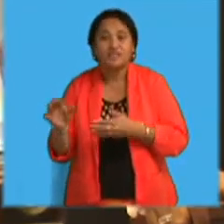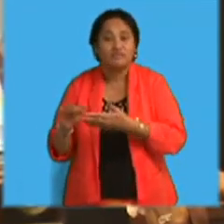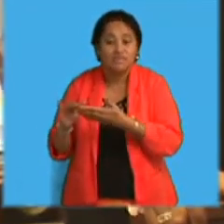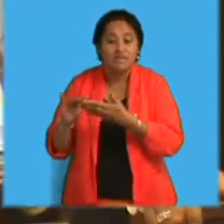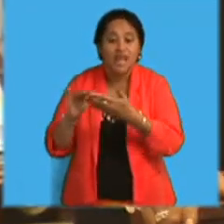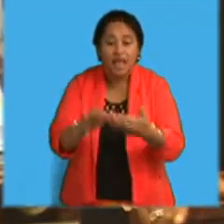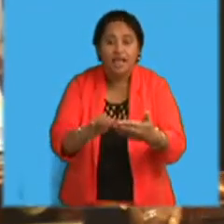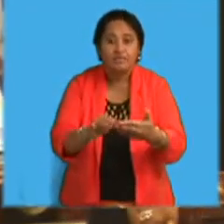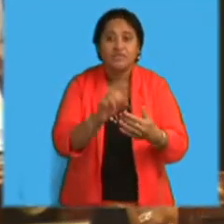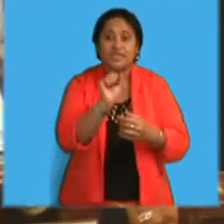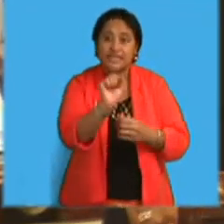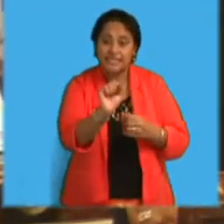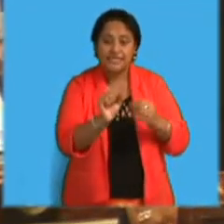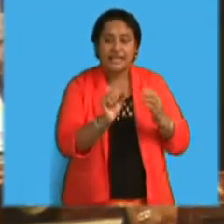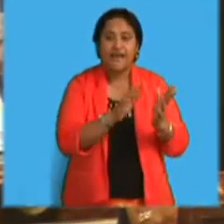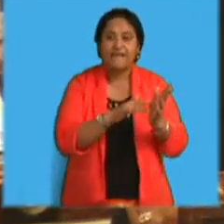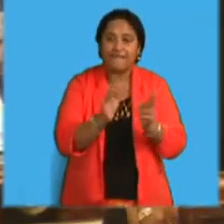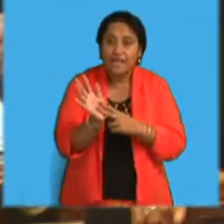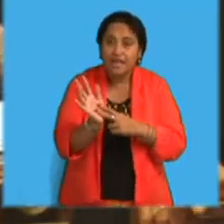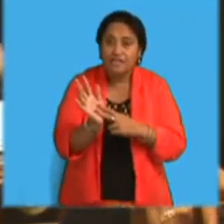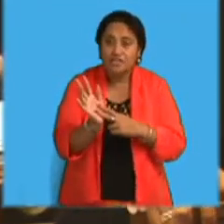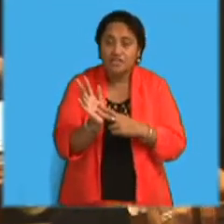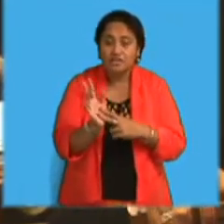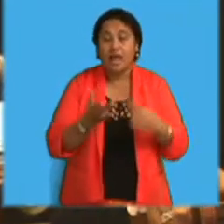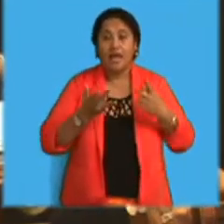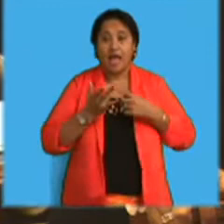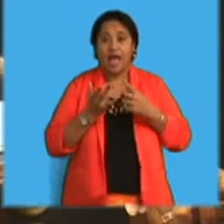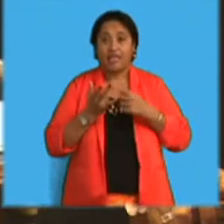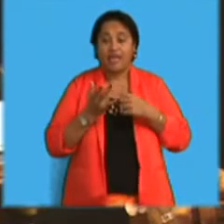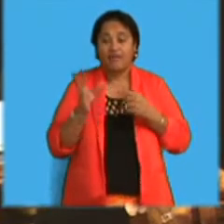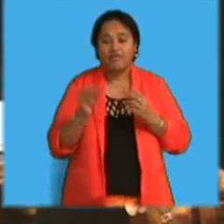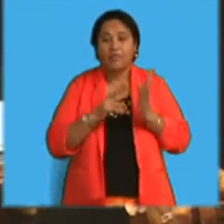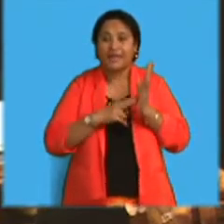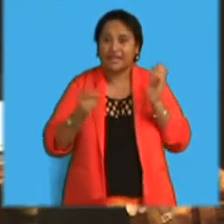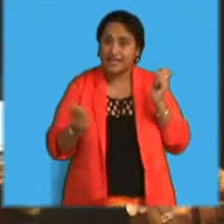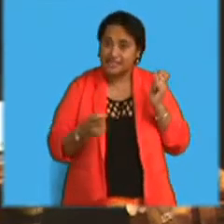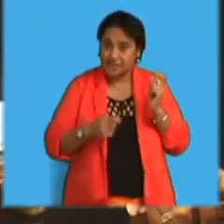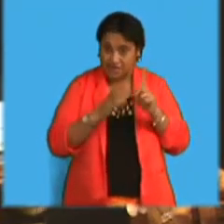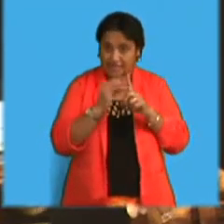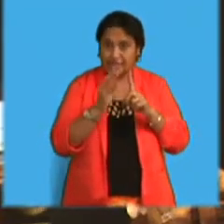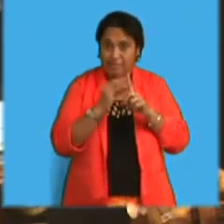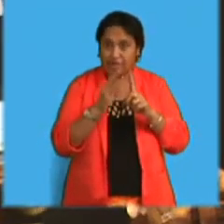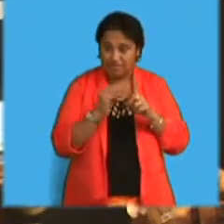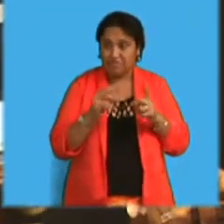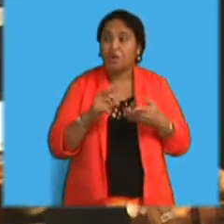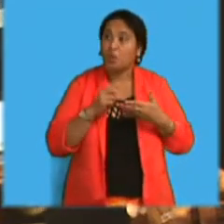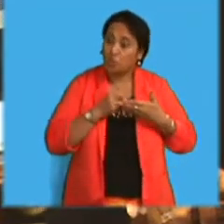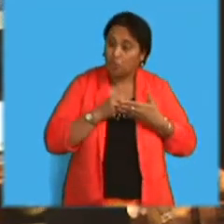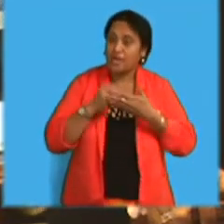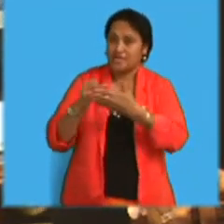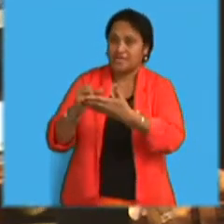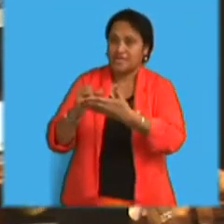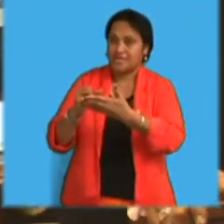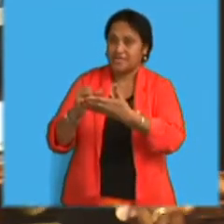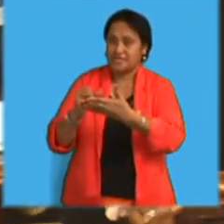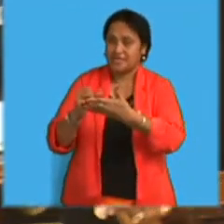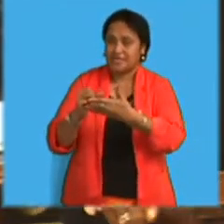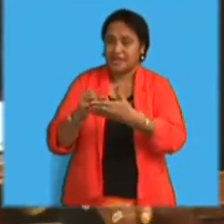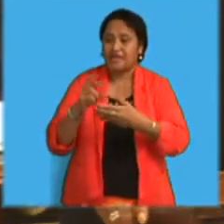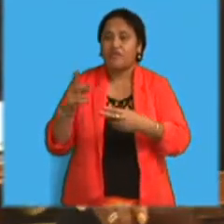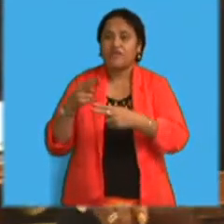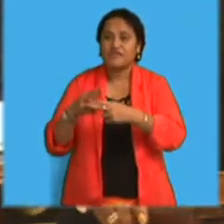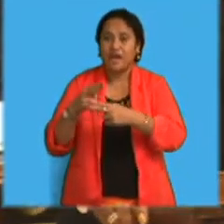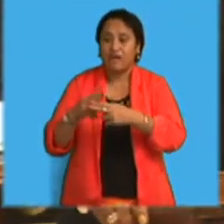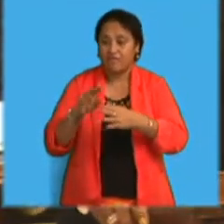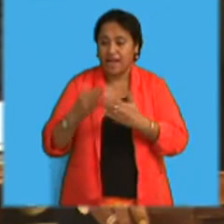church obligations. Mr. Aisake Dakadaka from Lomaivuna Naitashiri, Madam Speaker, was assisted to purchase farming equipment. He is now supplying dalo to